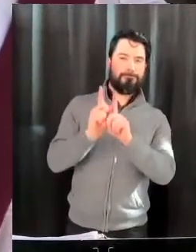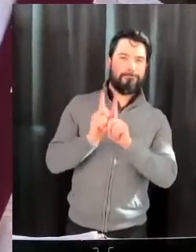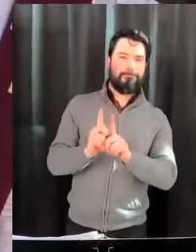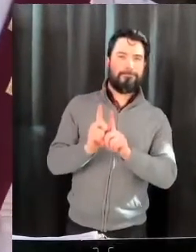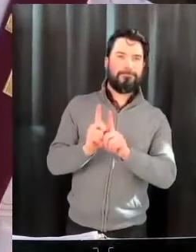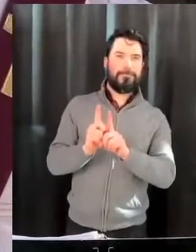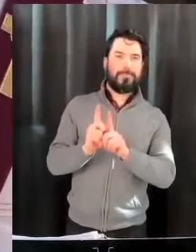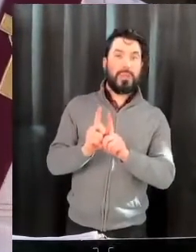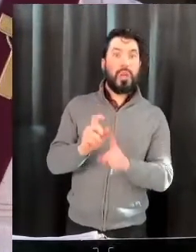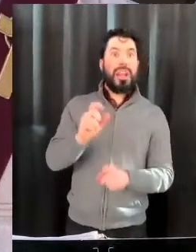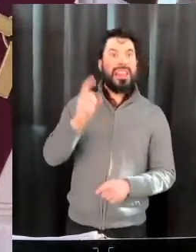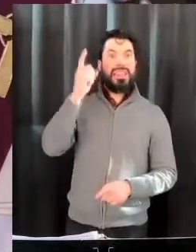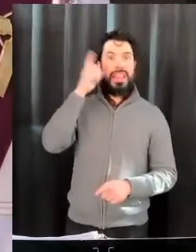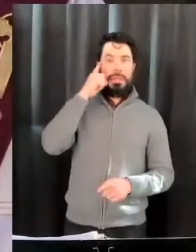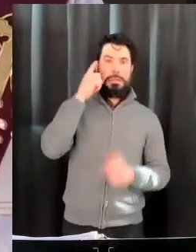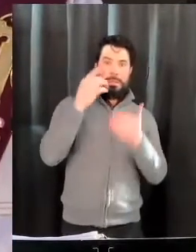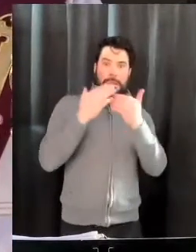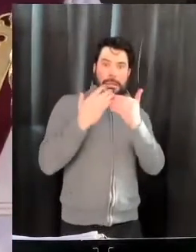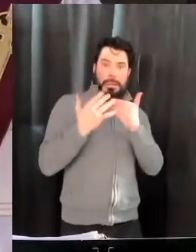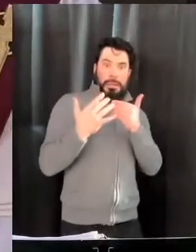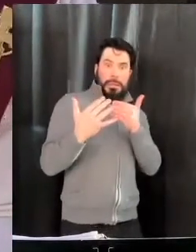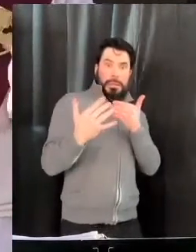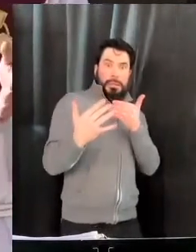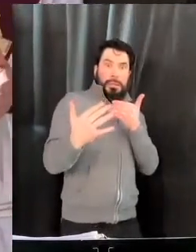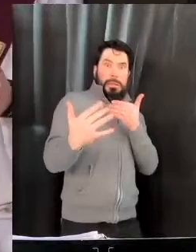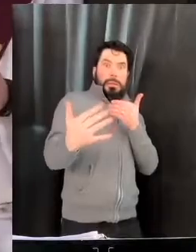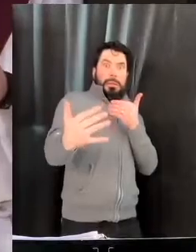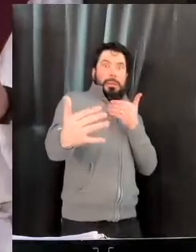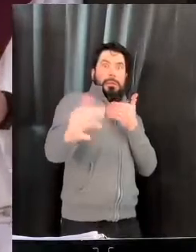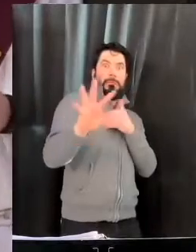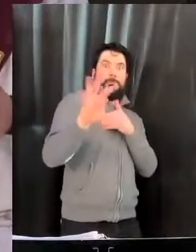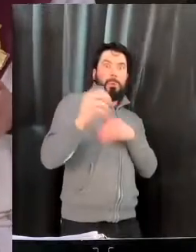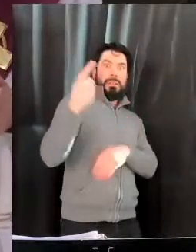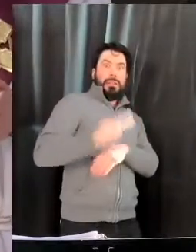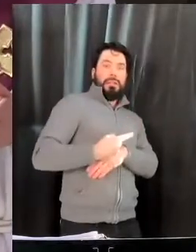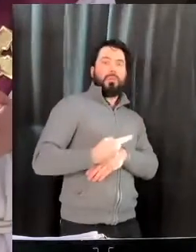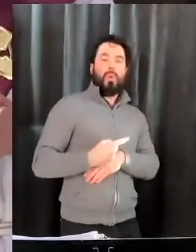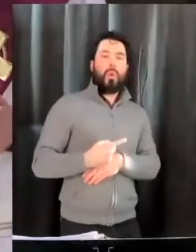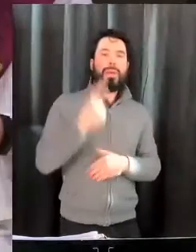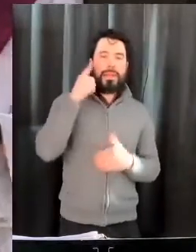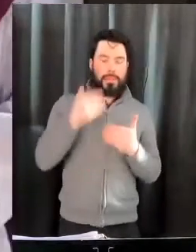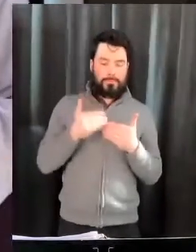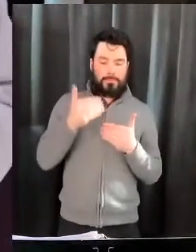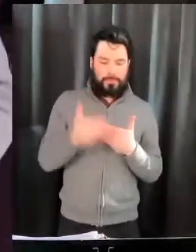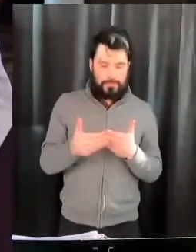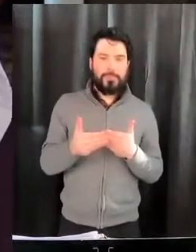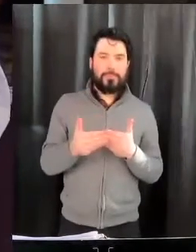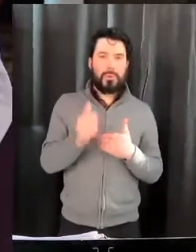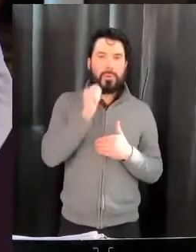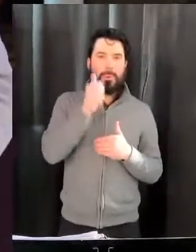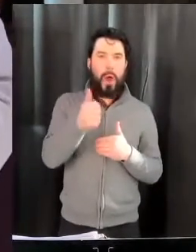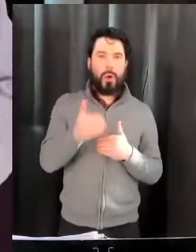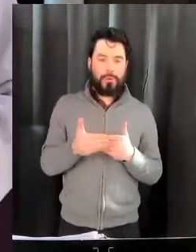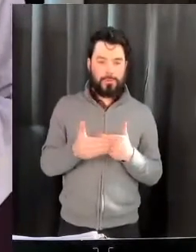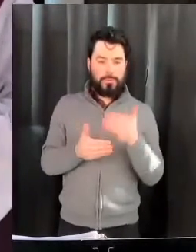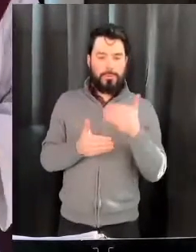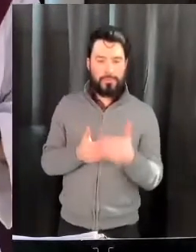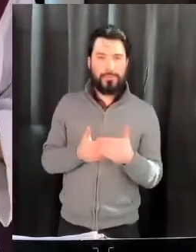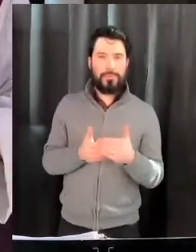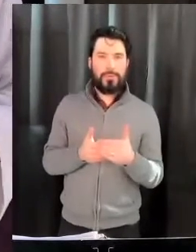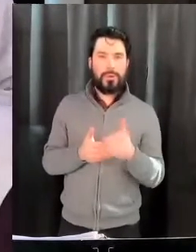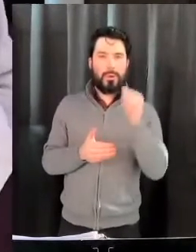40 days. We focus on today and maybe tomorrow, one day at a time. So you can do